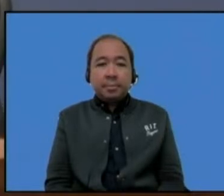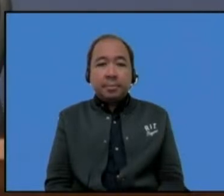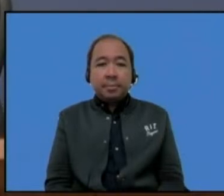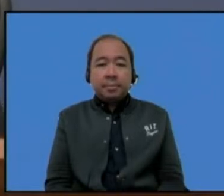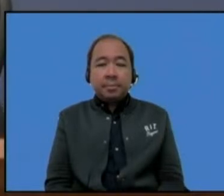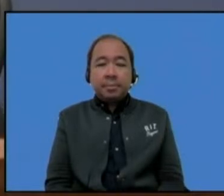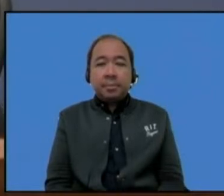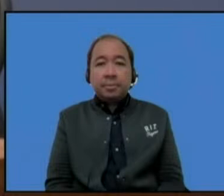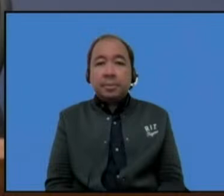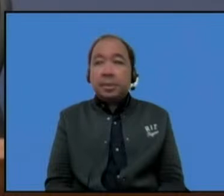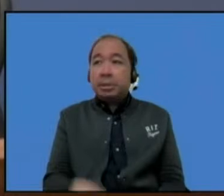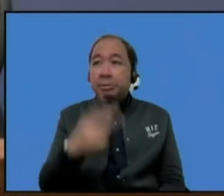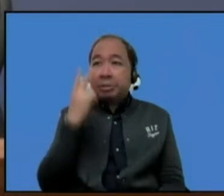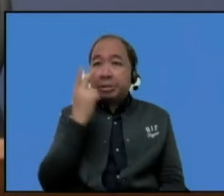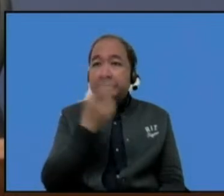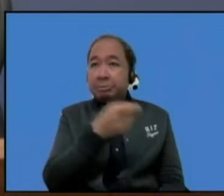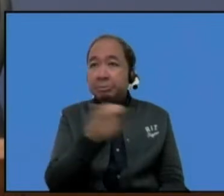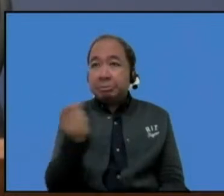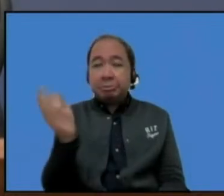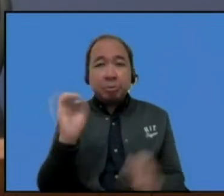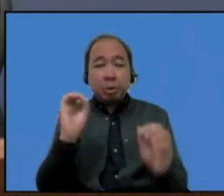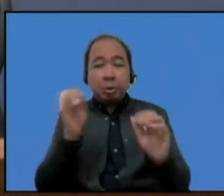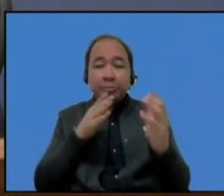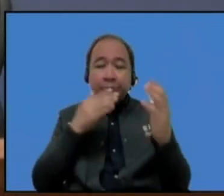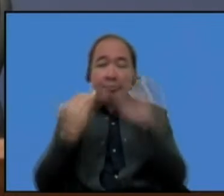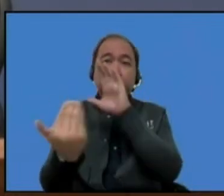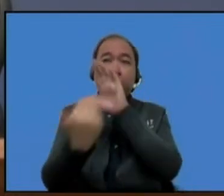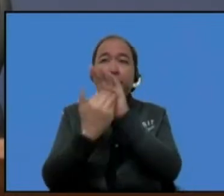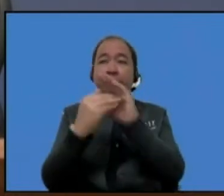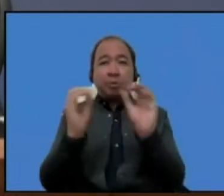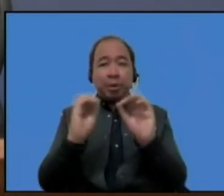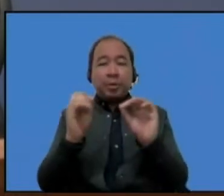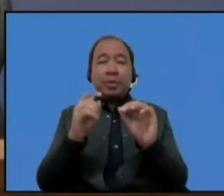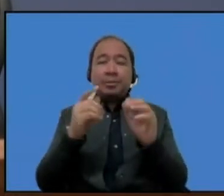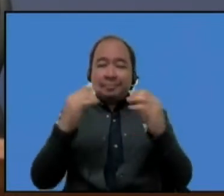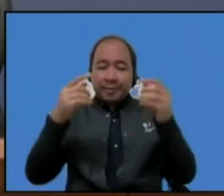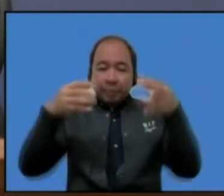I see no objection. It is so decided.